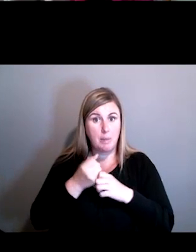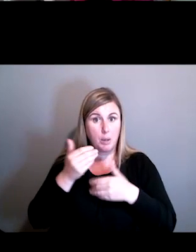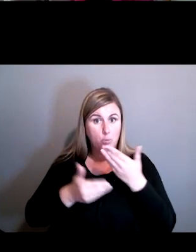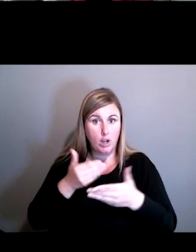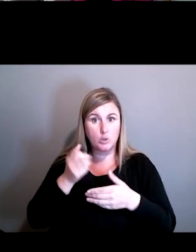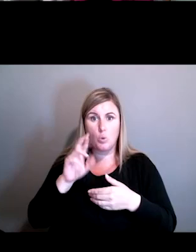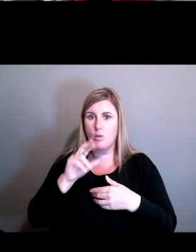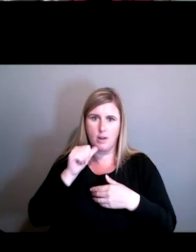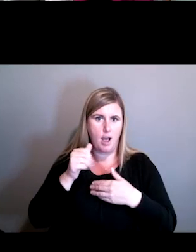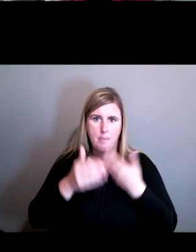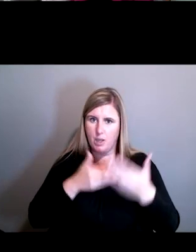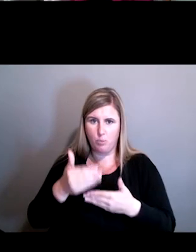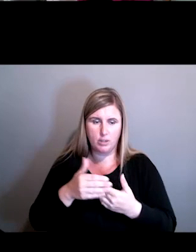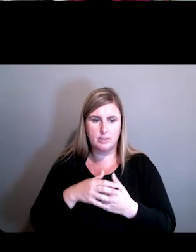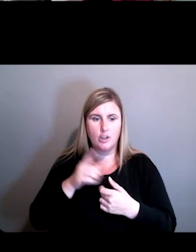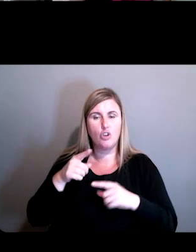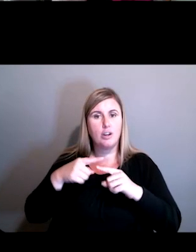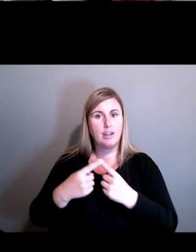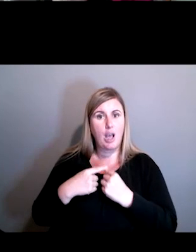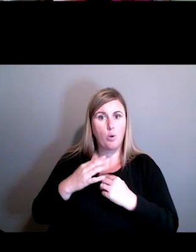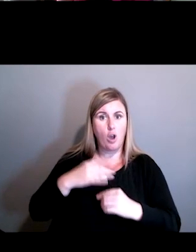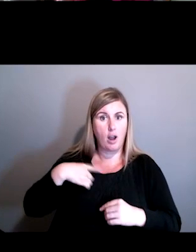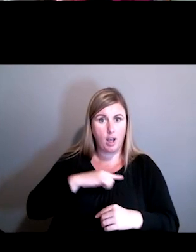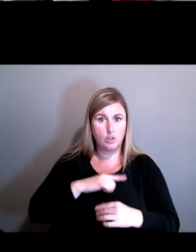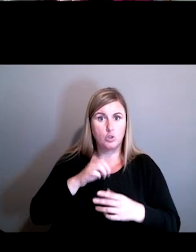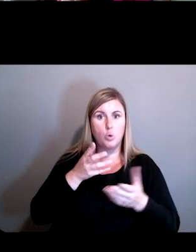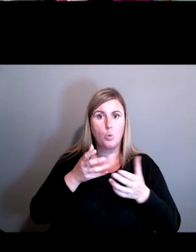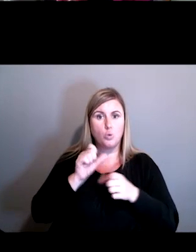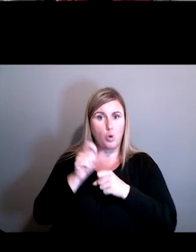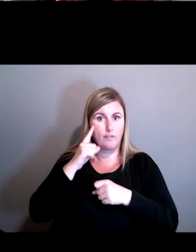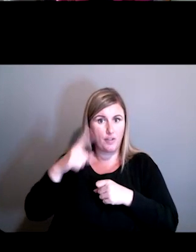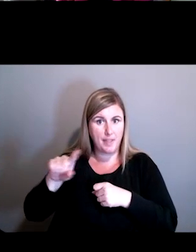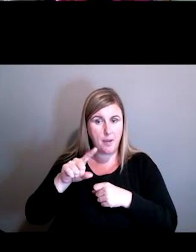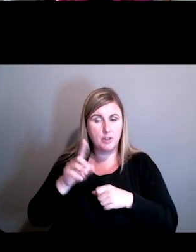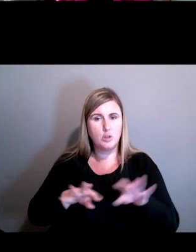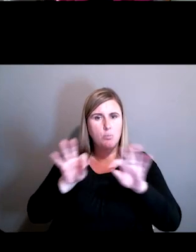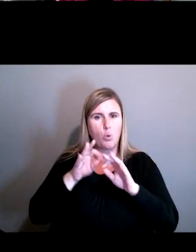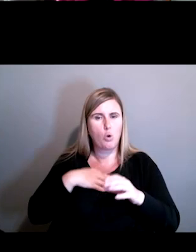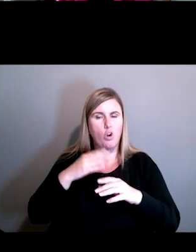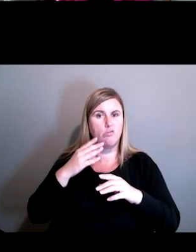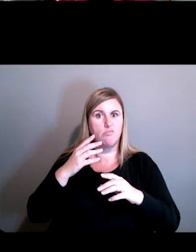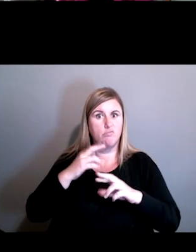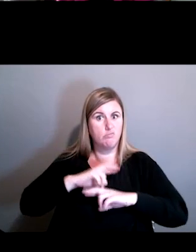us to work for them. So it's important that we are on top of our game and we are informed.